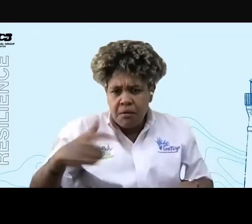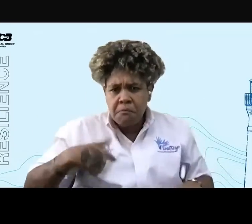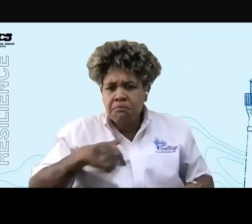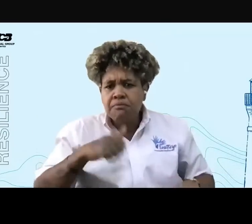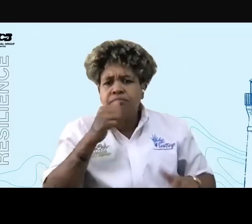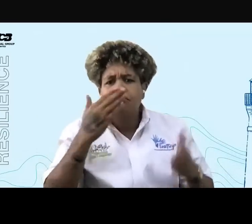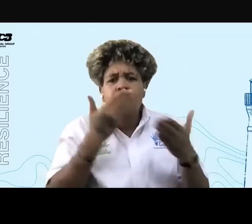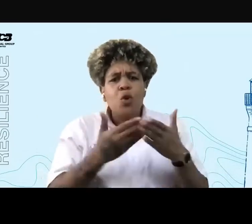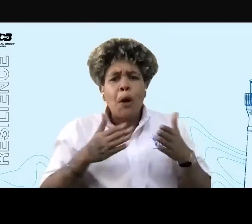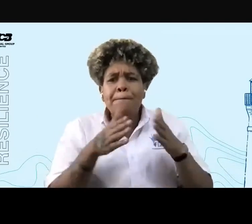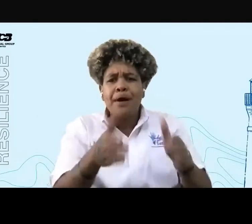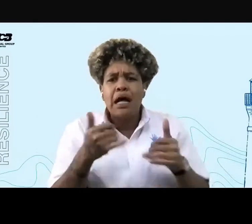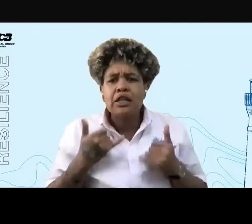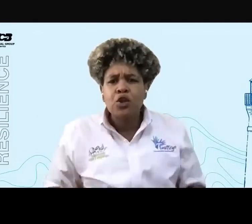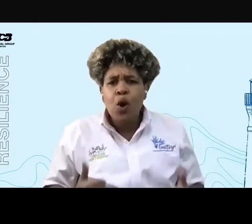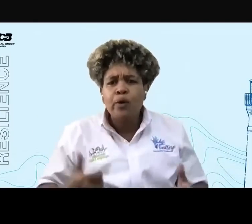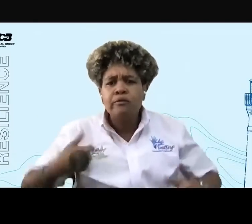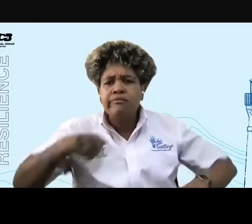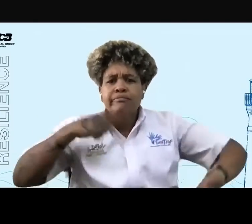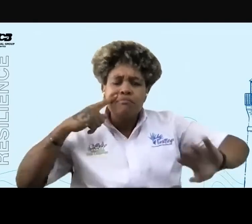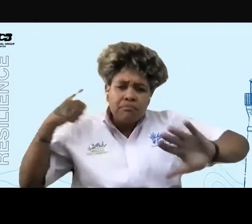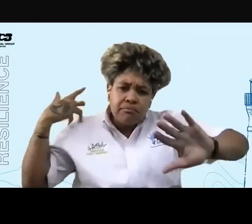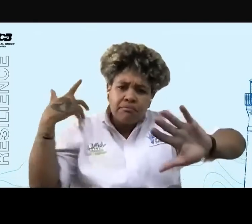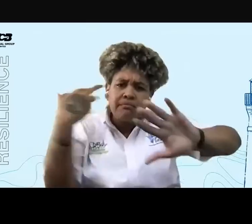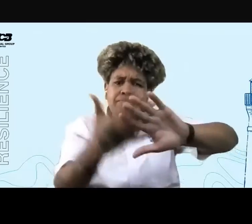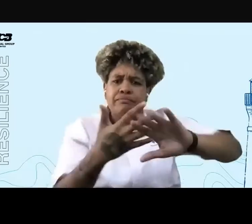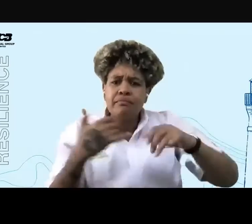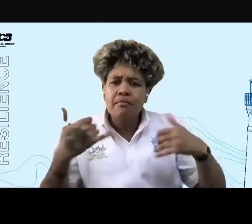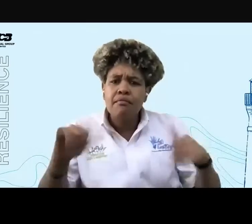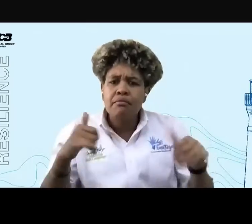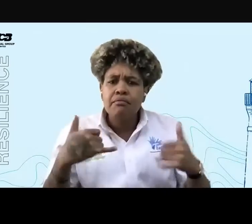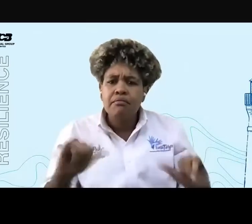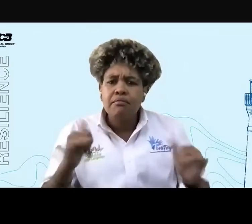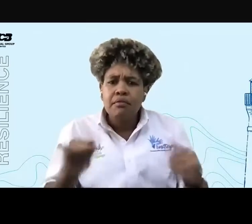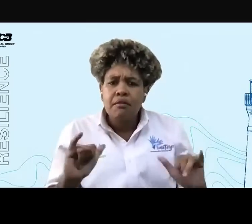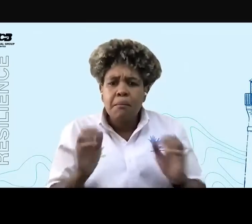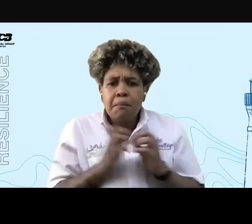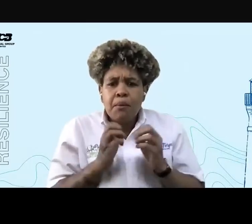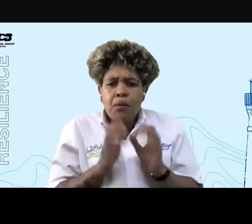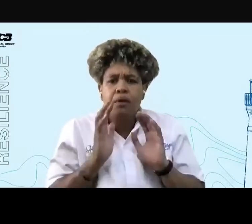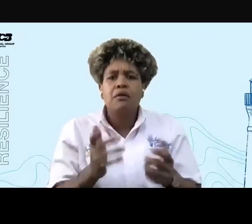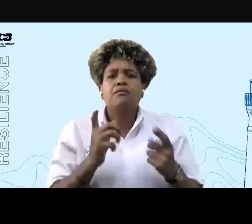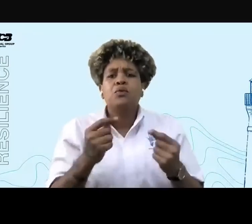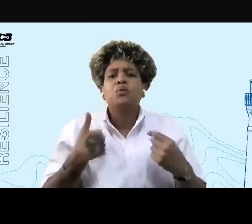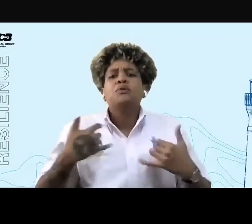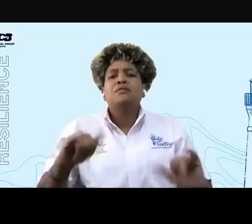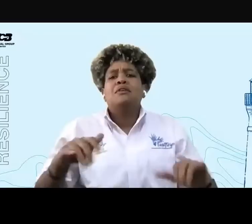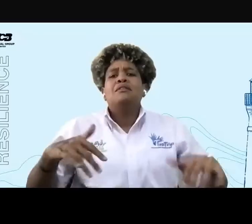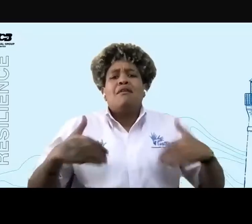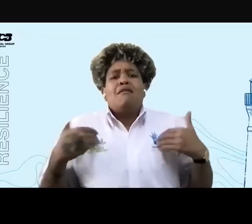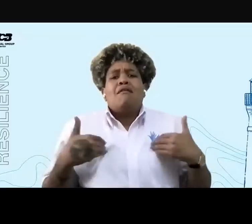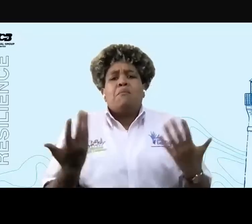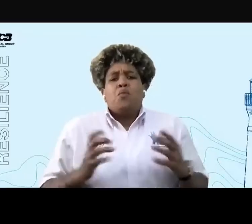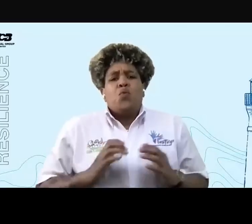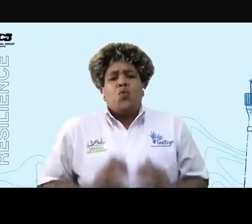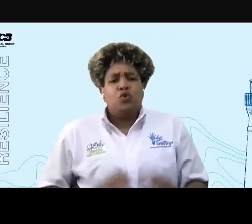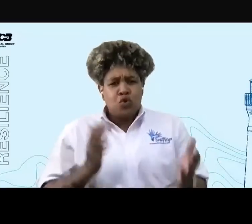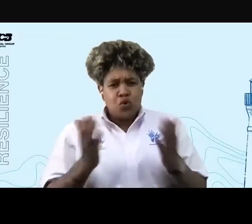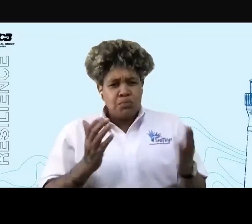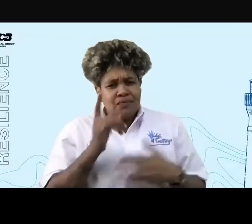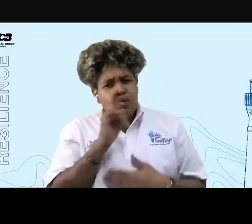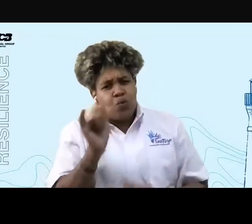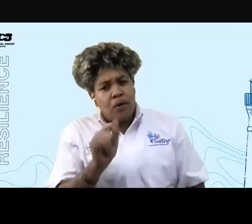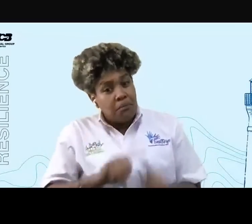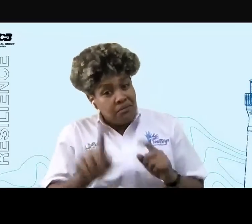good path now. We have come a long way, but still a far way to go. We're still not happy with what our customer service is.